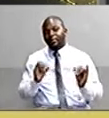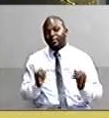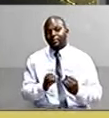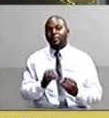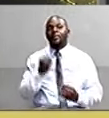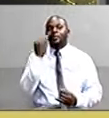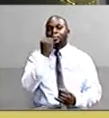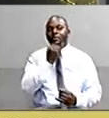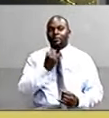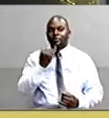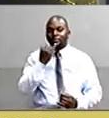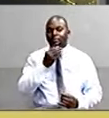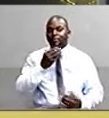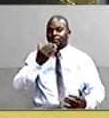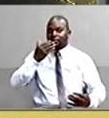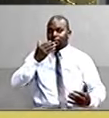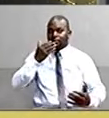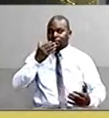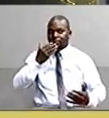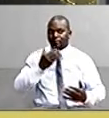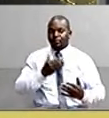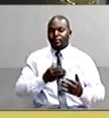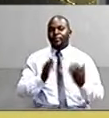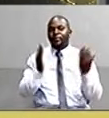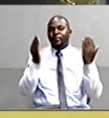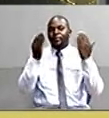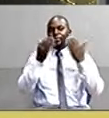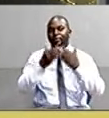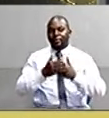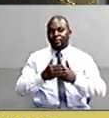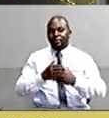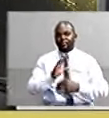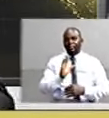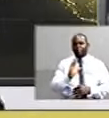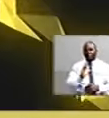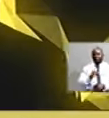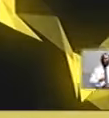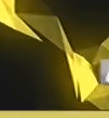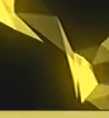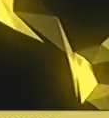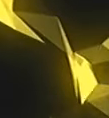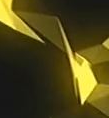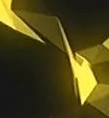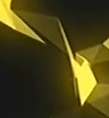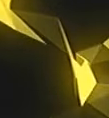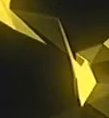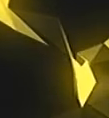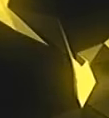am Edward Rukidi Kijanangoma. Wishing you a blessed night. See you some other time.